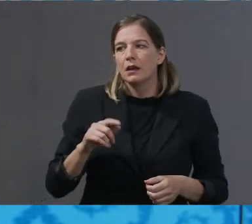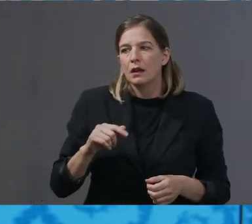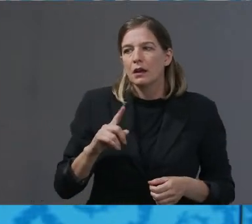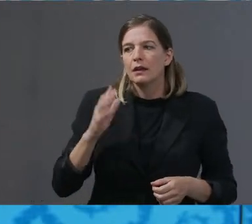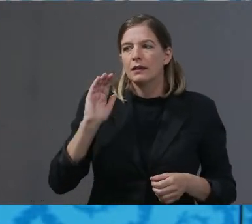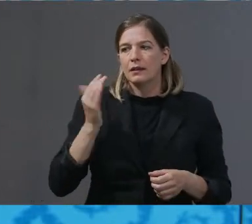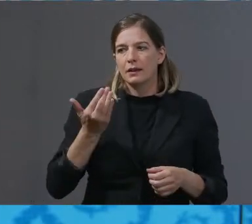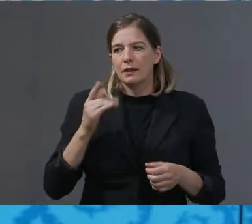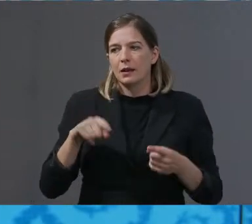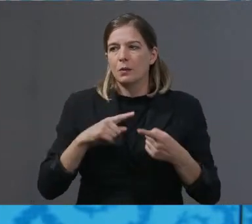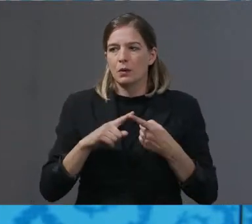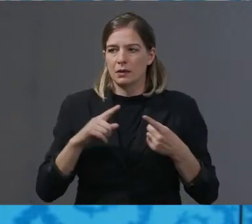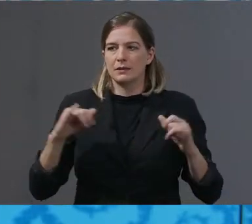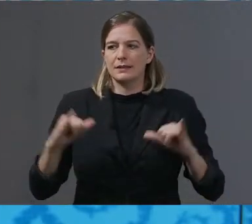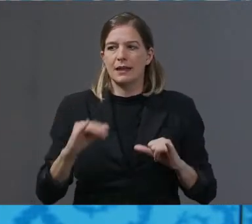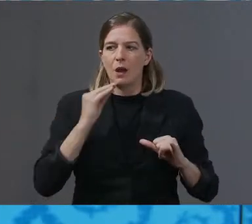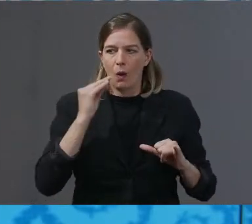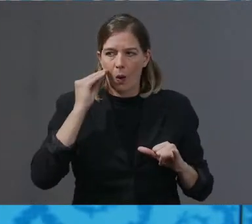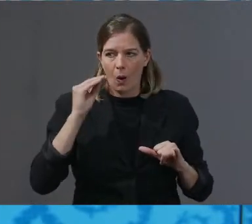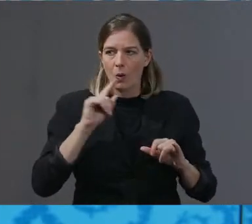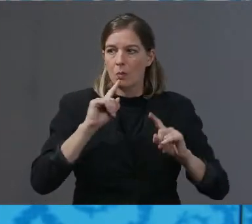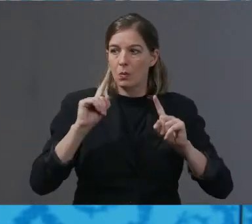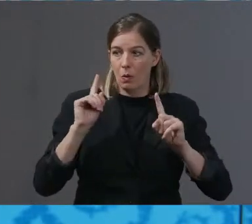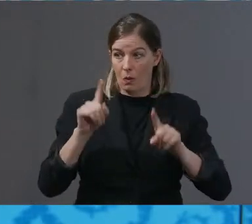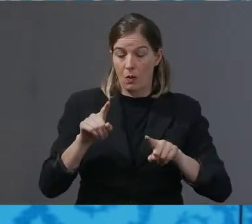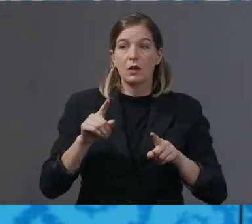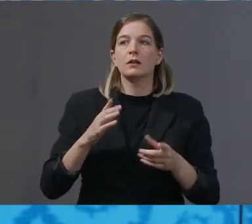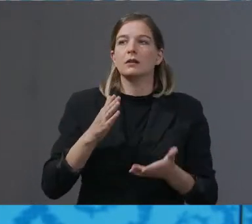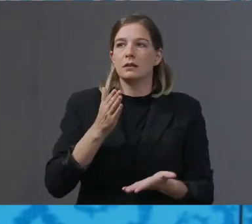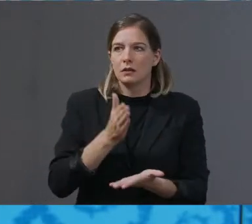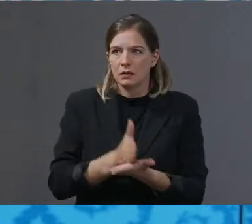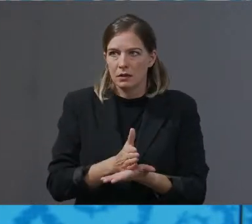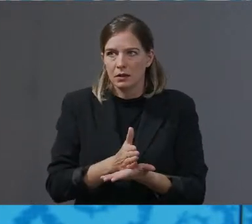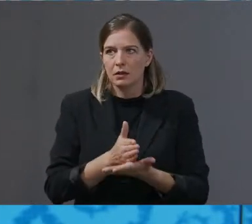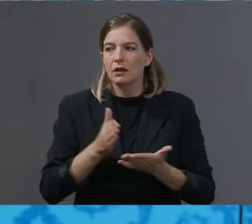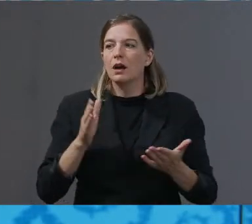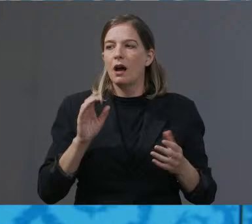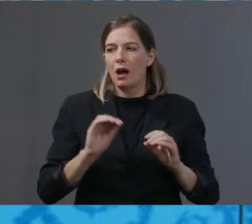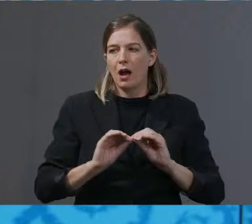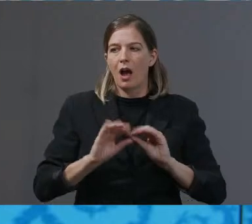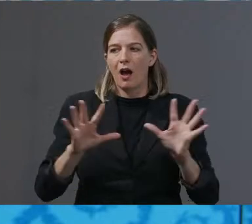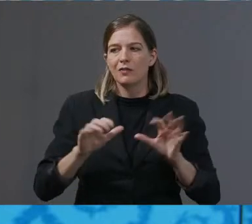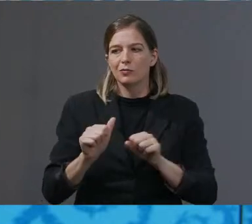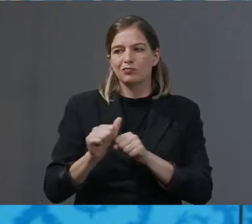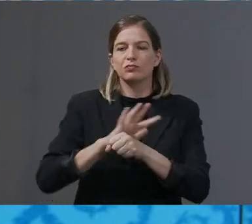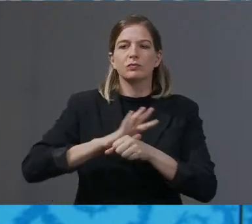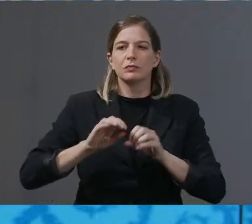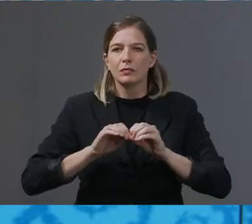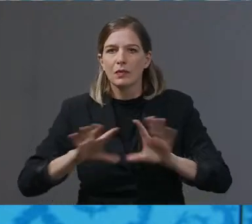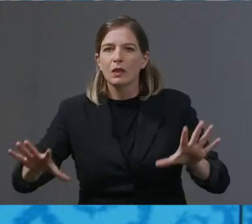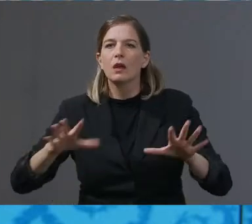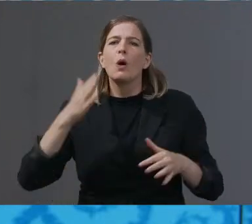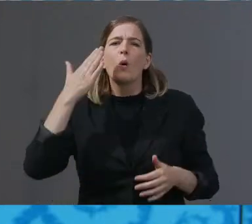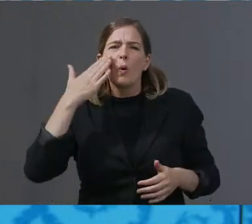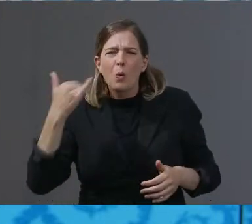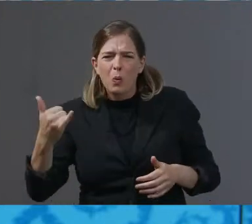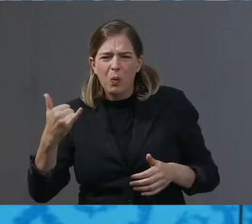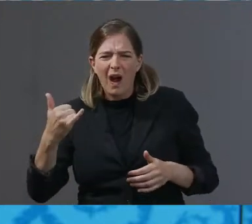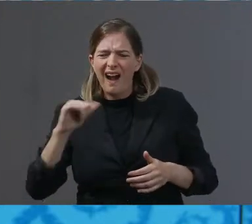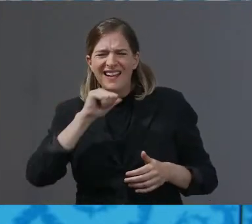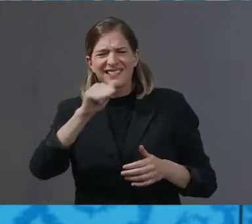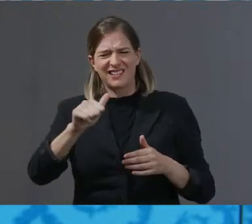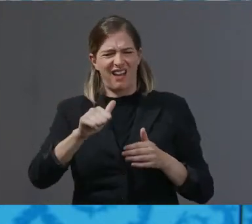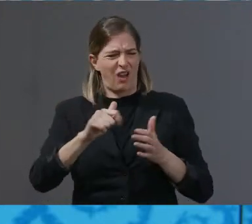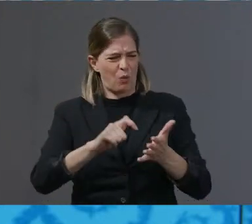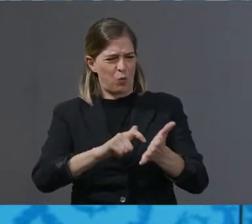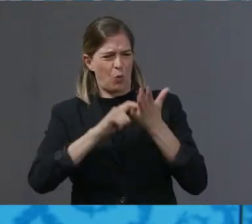spread of COVID from people going out and starting to resume some of their regular activities. Why not implement some of this stuff at the very beginning